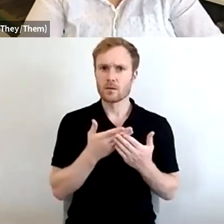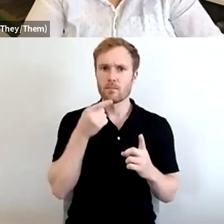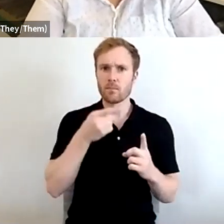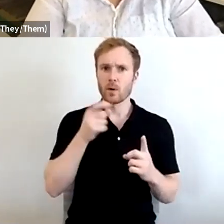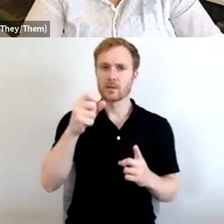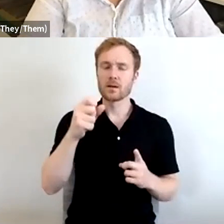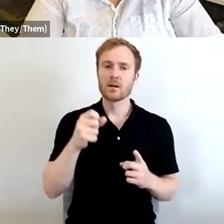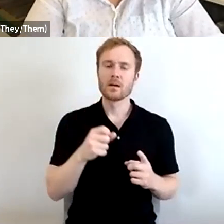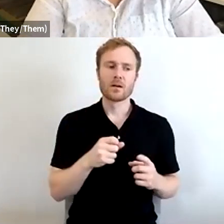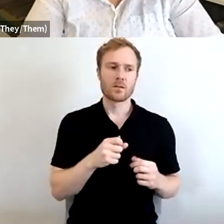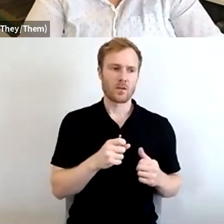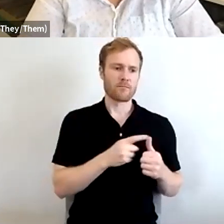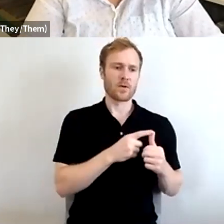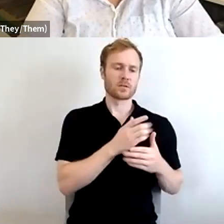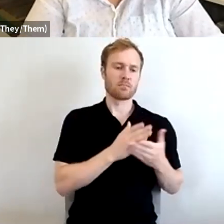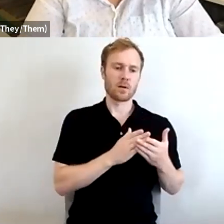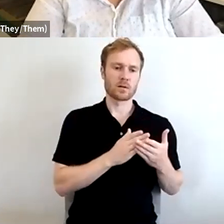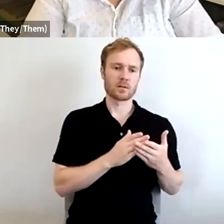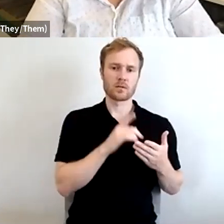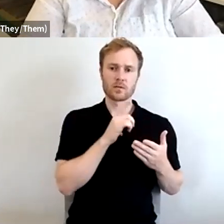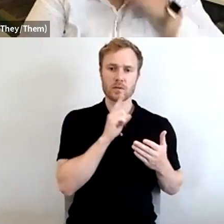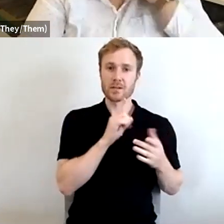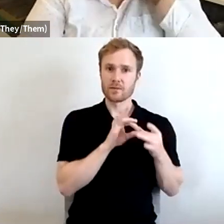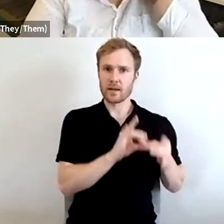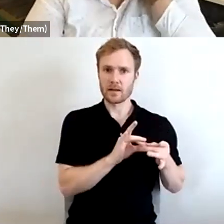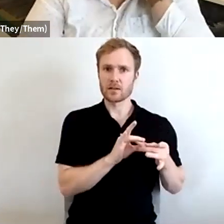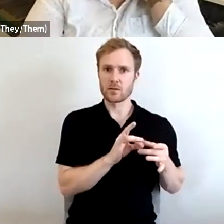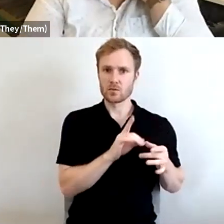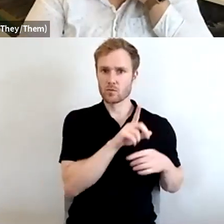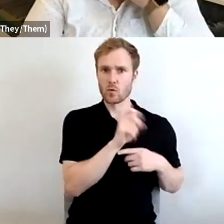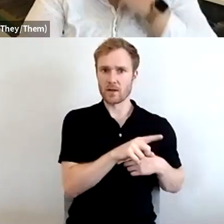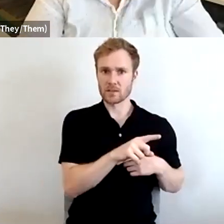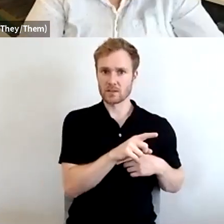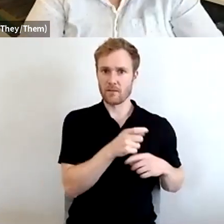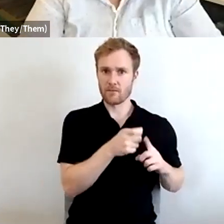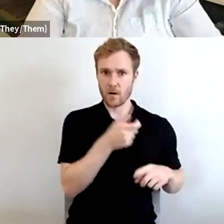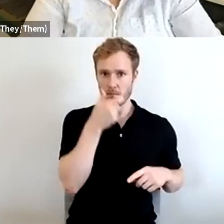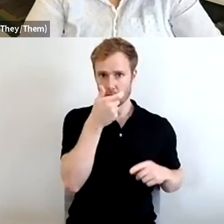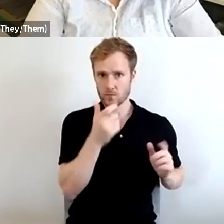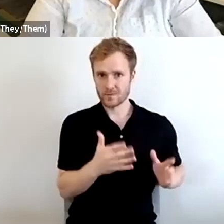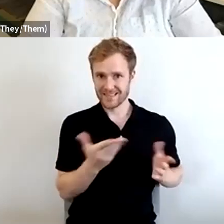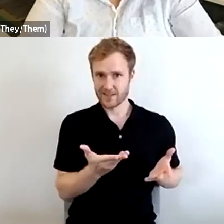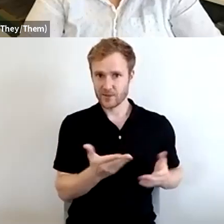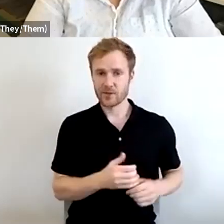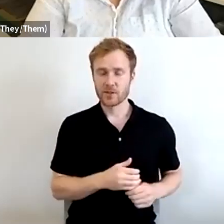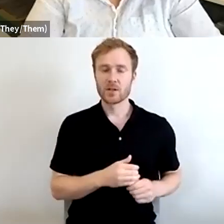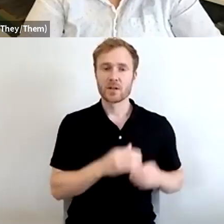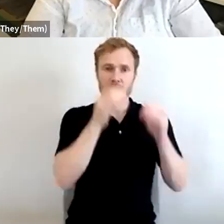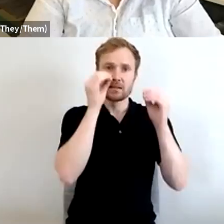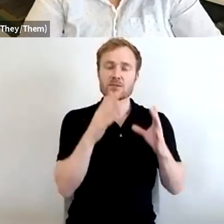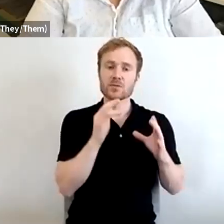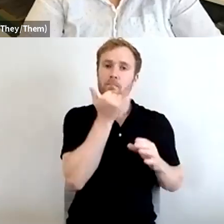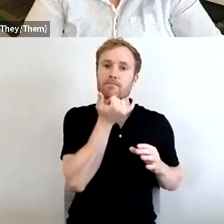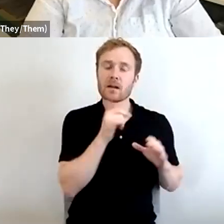hits on a question from the attendees about teachers accidentally outing their students trying to